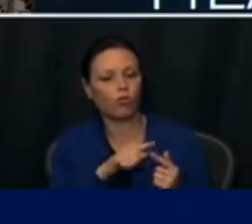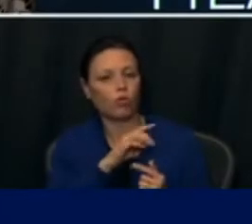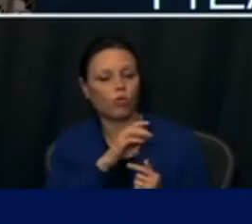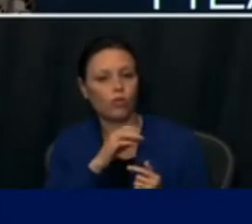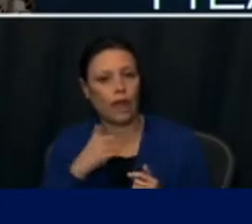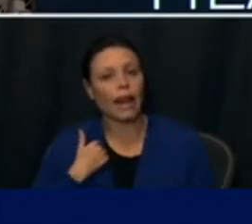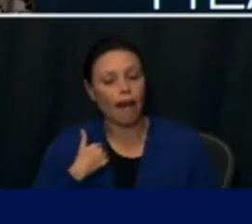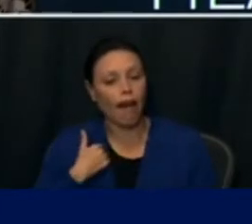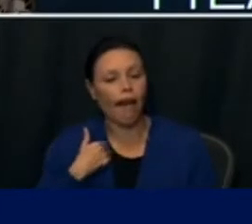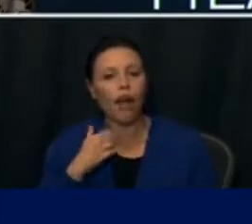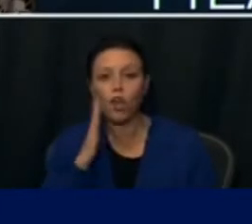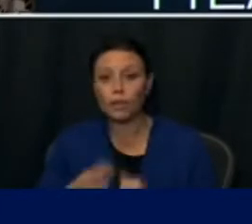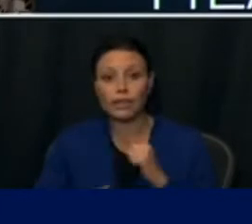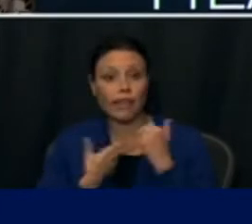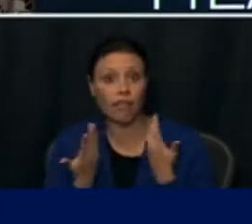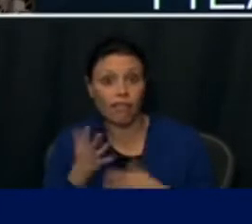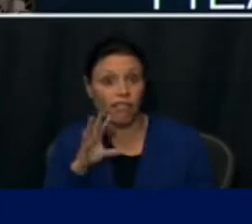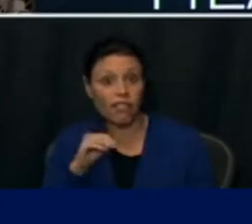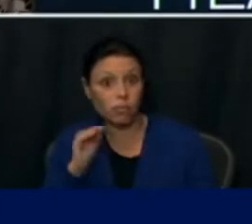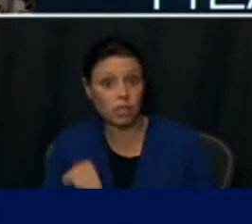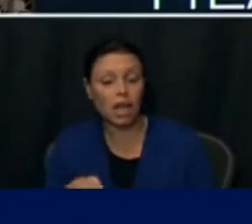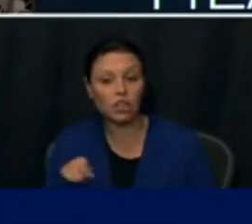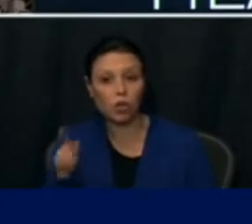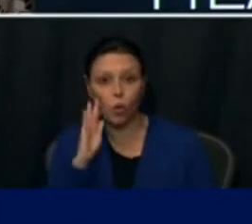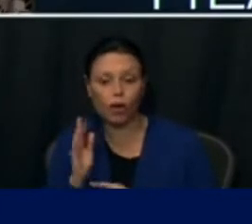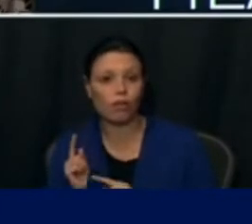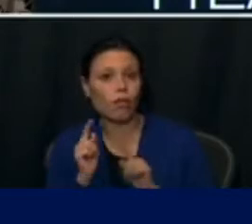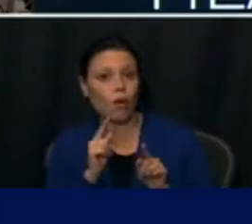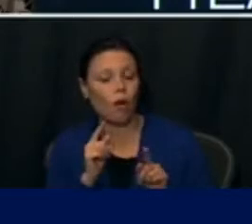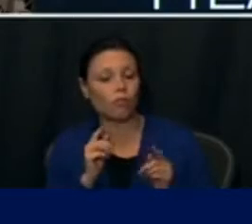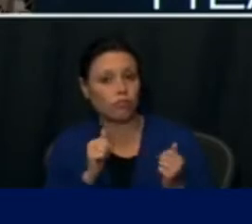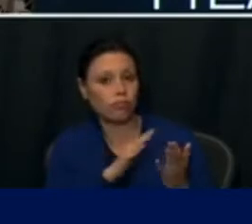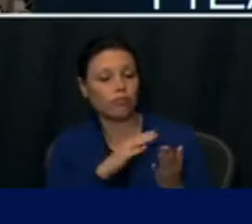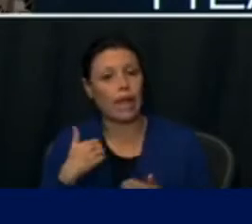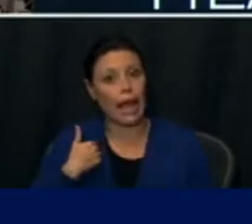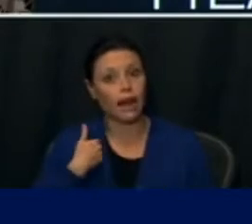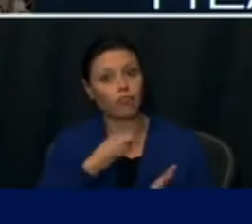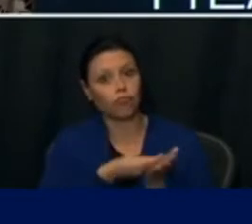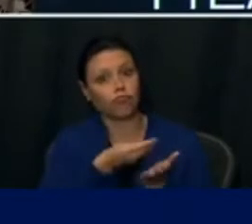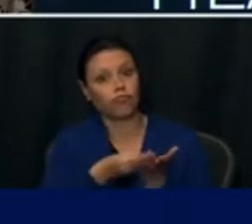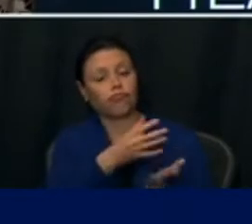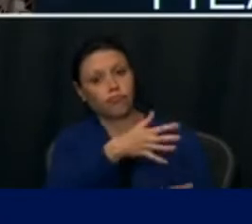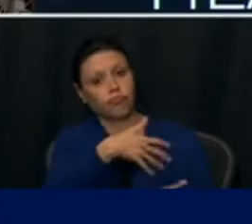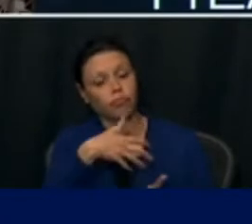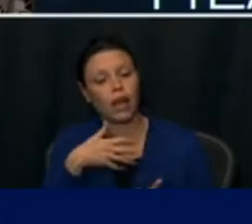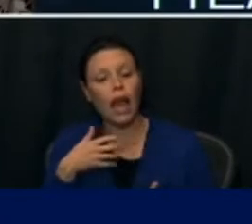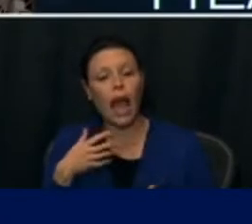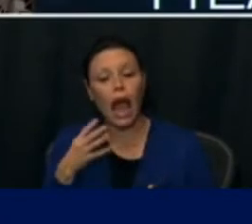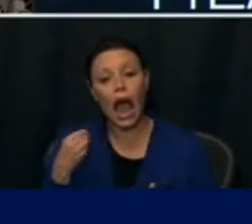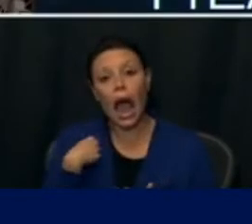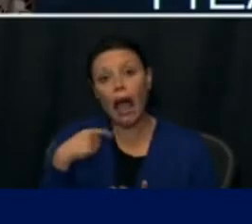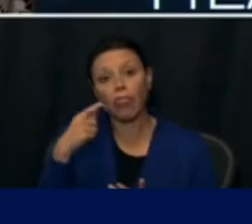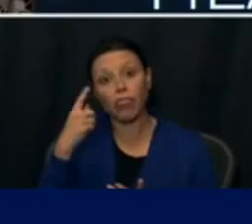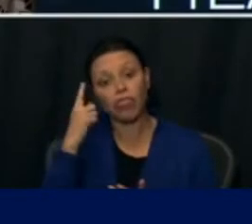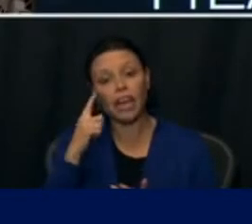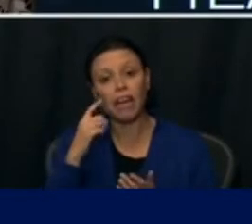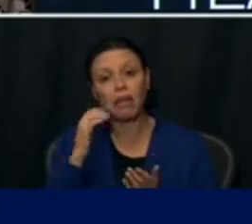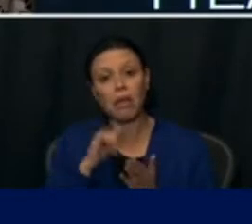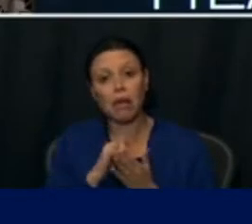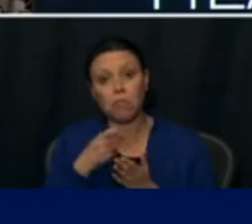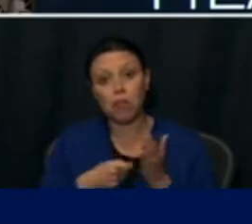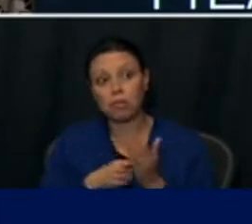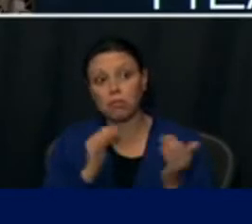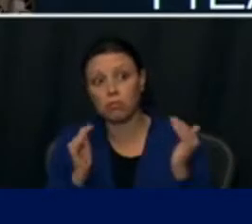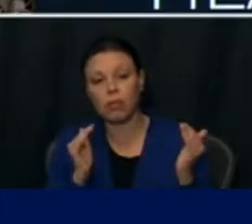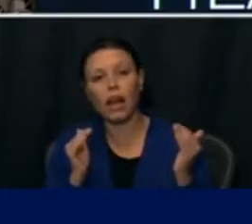great thing I mean you'll save 50% they're going to buy a lot from Canada uh initially and I think ultimately they'll be comparing prices